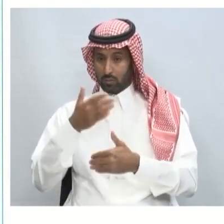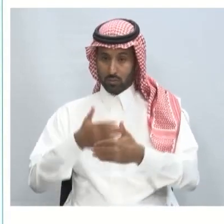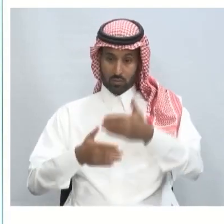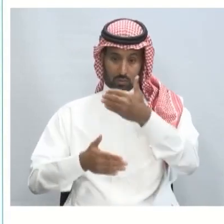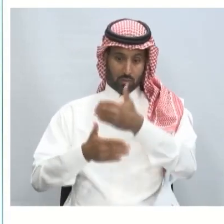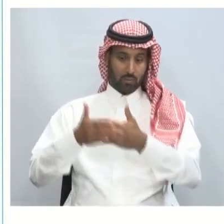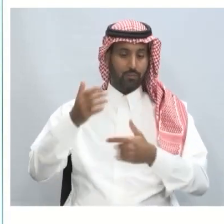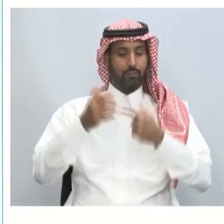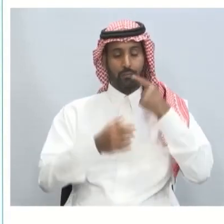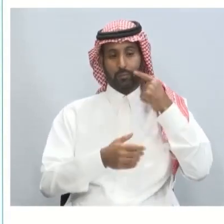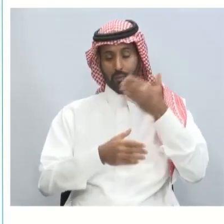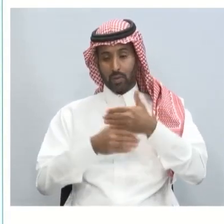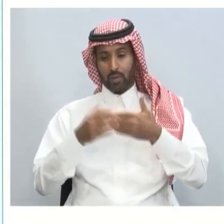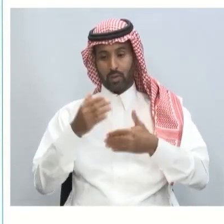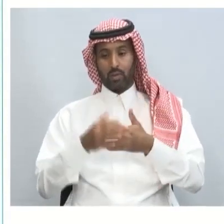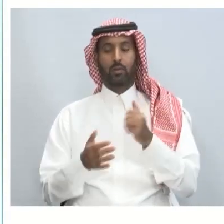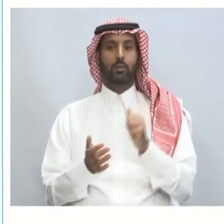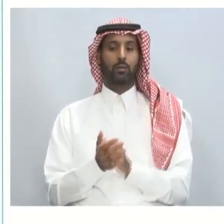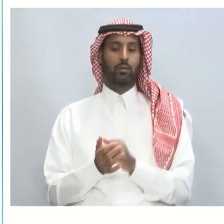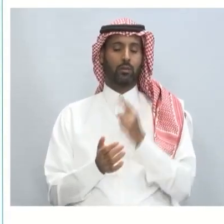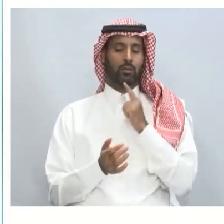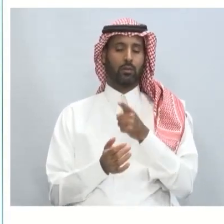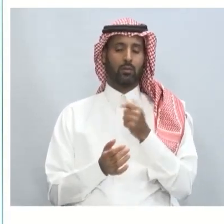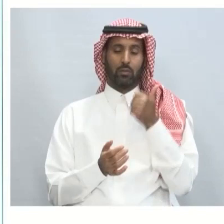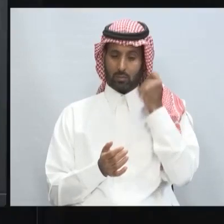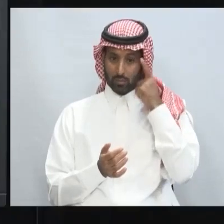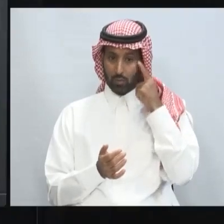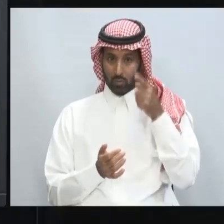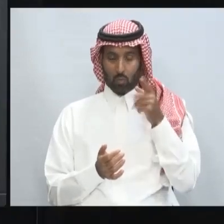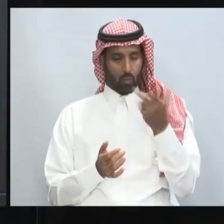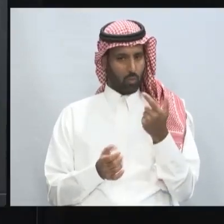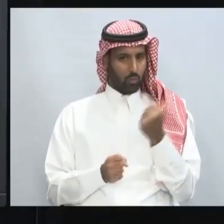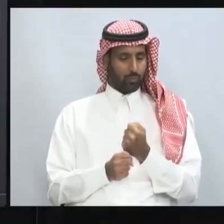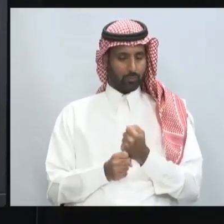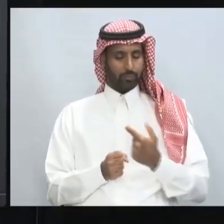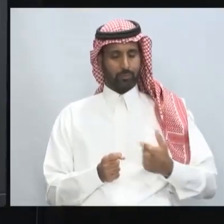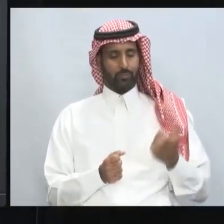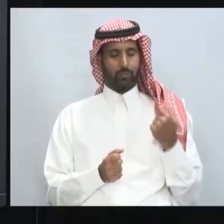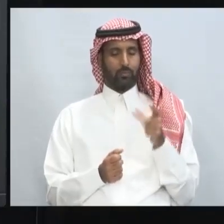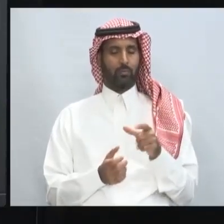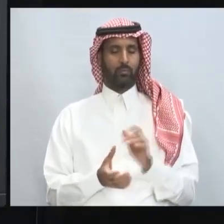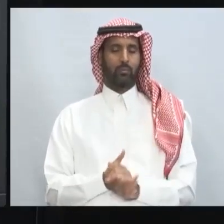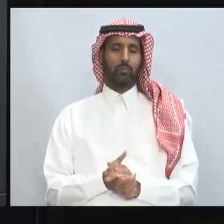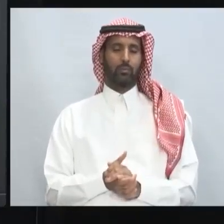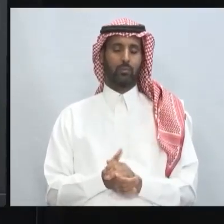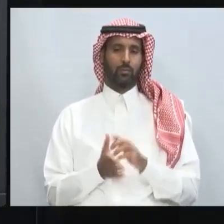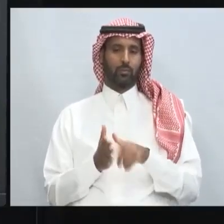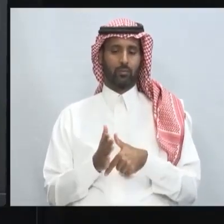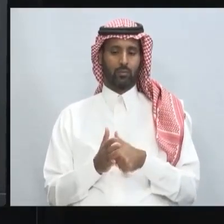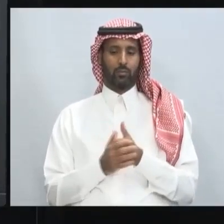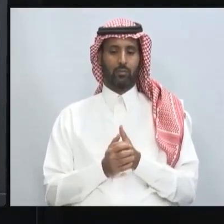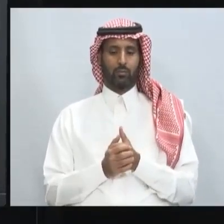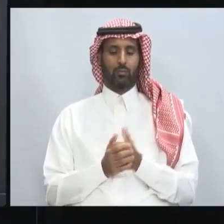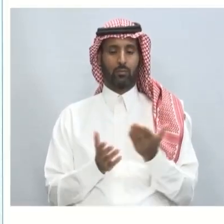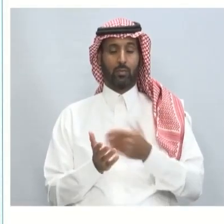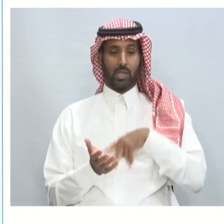construction and buildings. So these are enough clues for us to try to guess that he is an